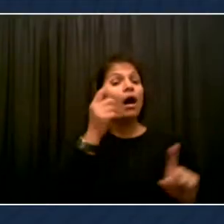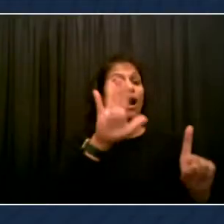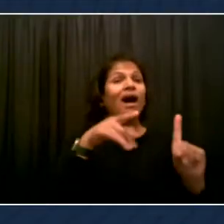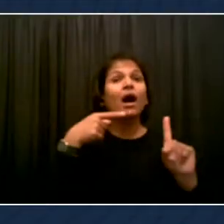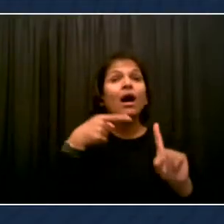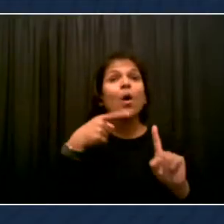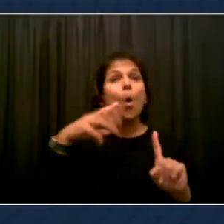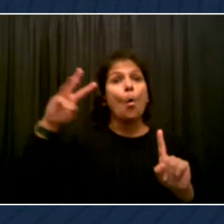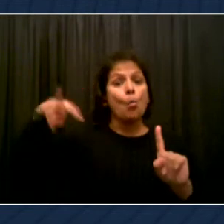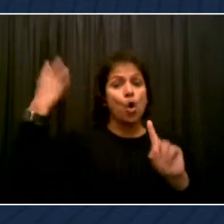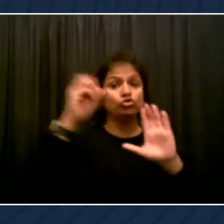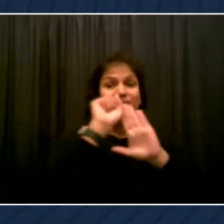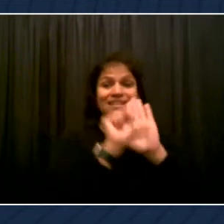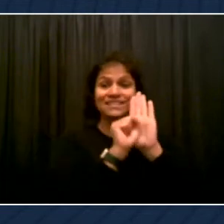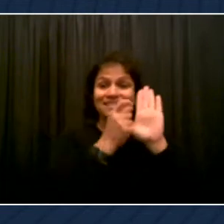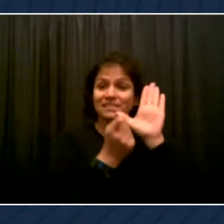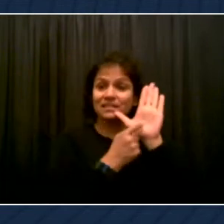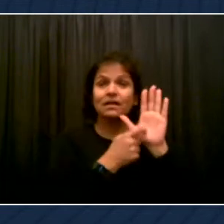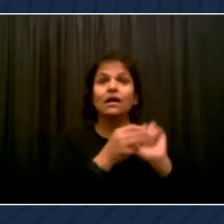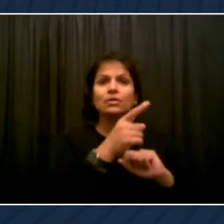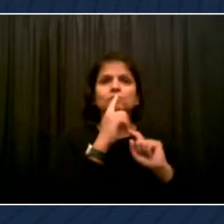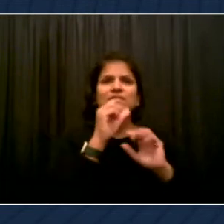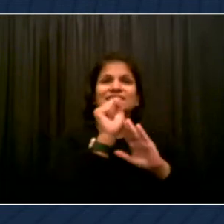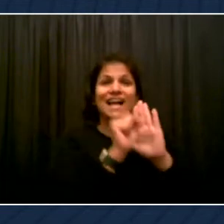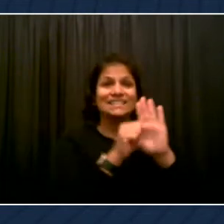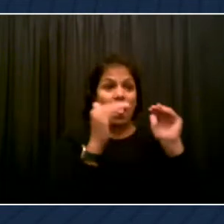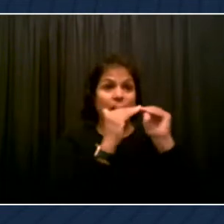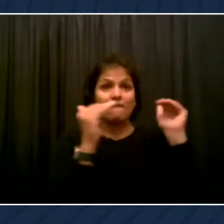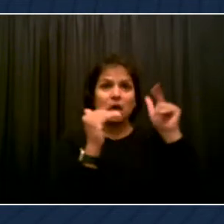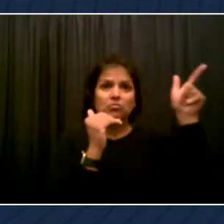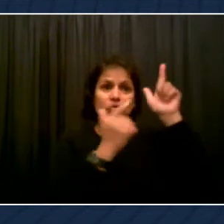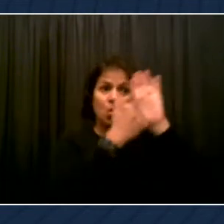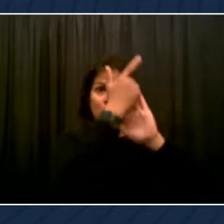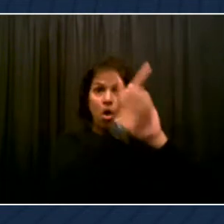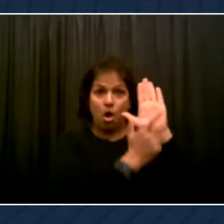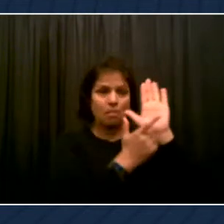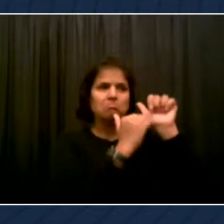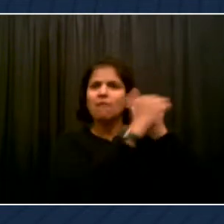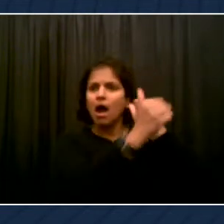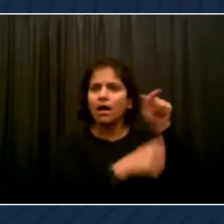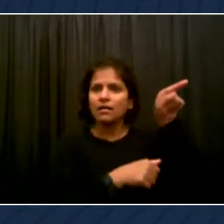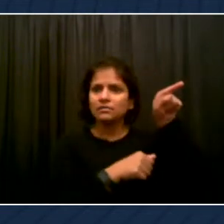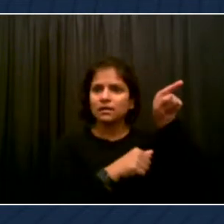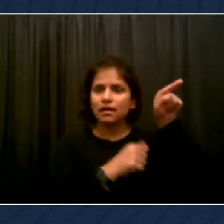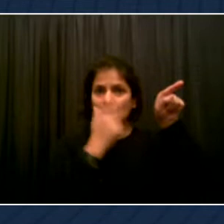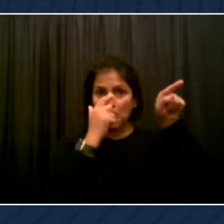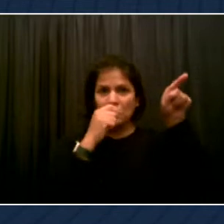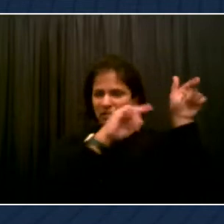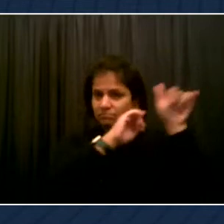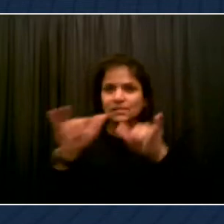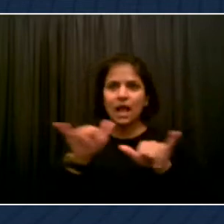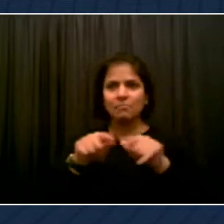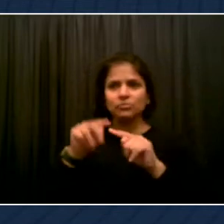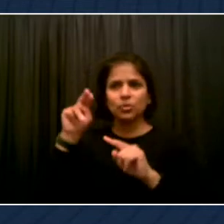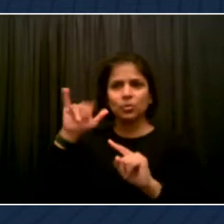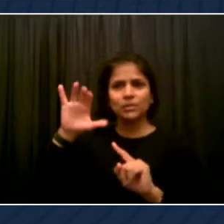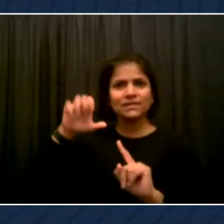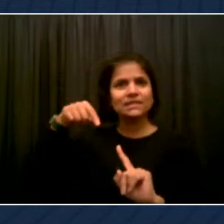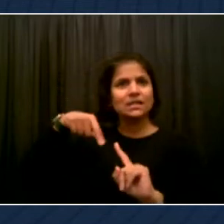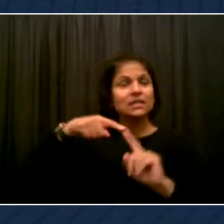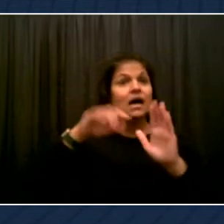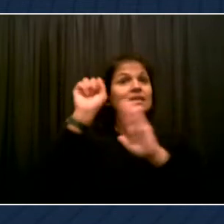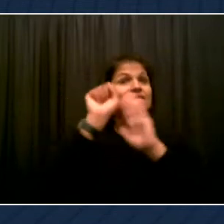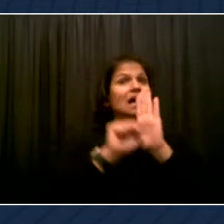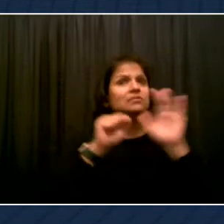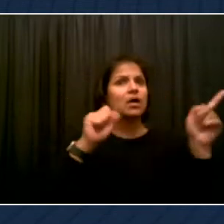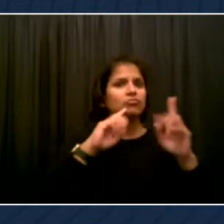guarantee lawyers for low-income tenants facing evictions. We have done something transformative in the city of New York, and I'm so